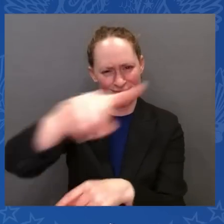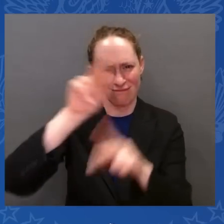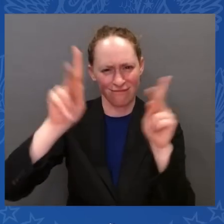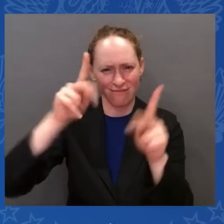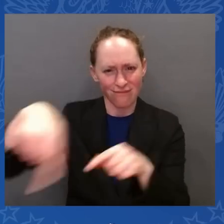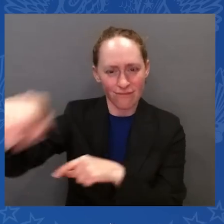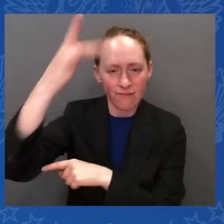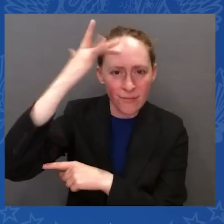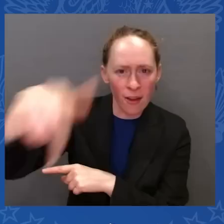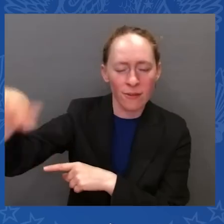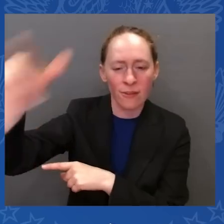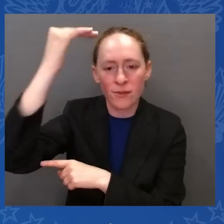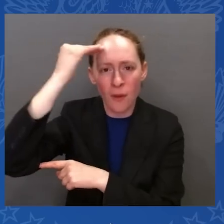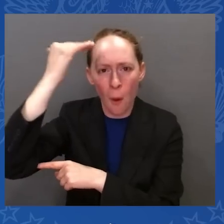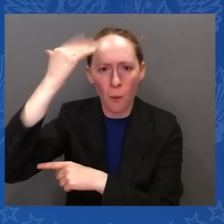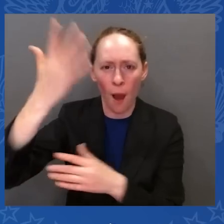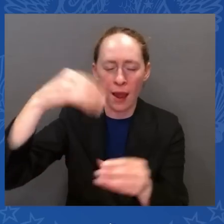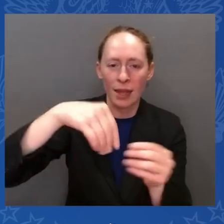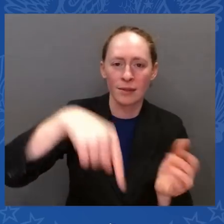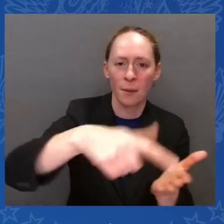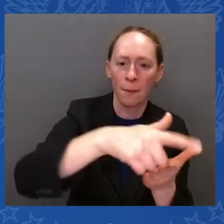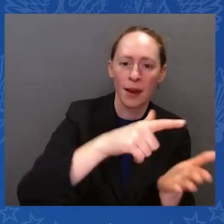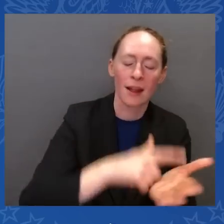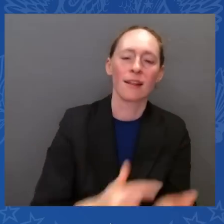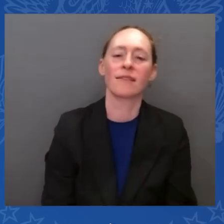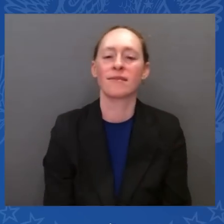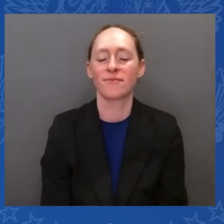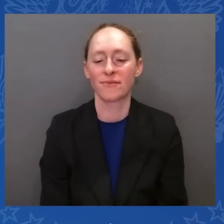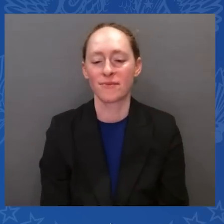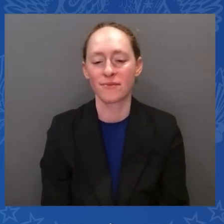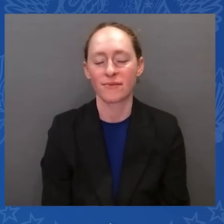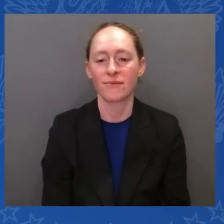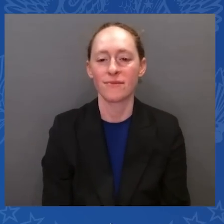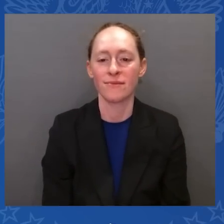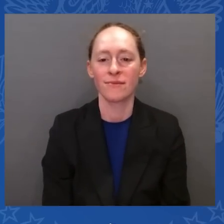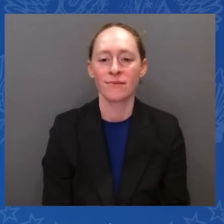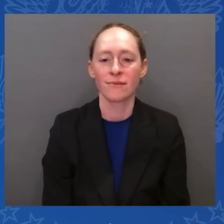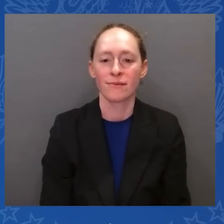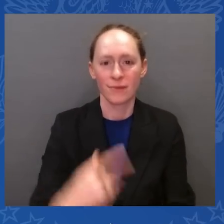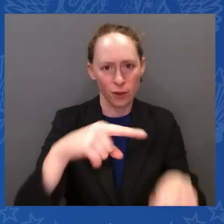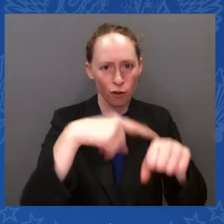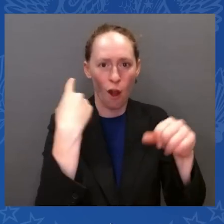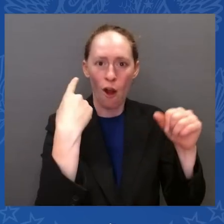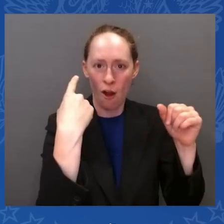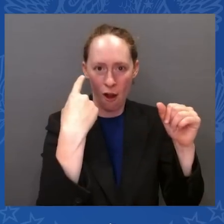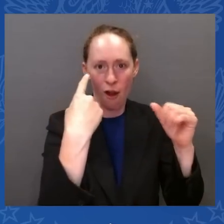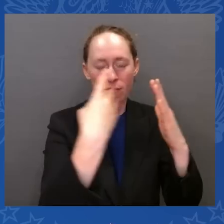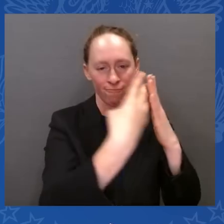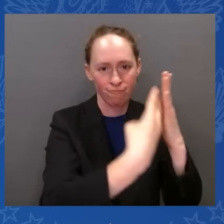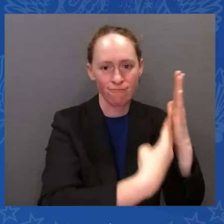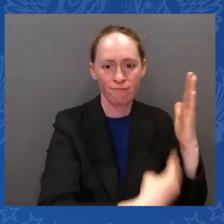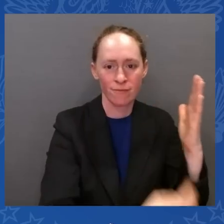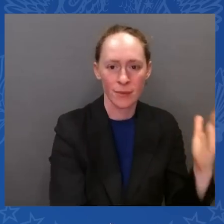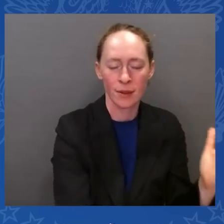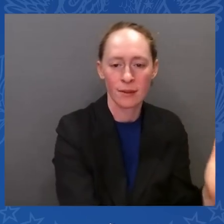know? I'm not being a wise guy. You all are very, very informed people. Do you know what that bill